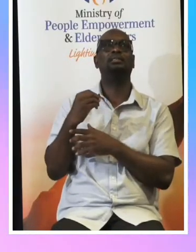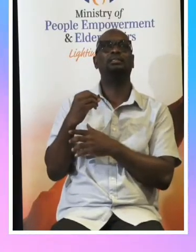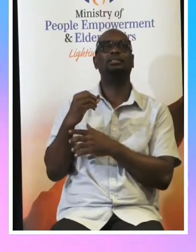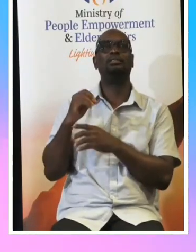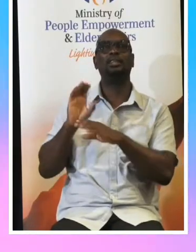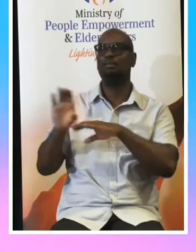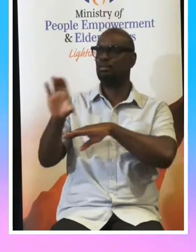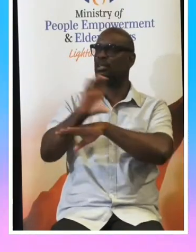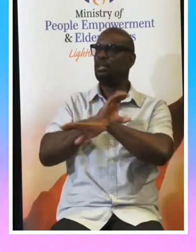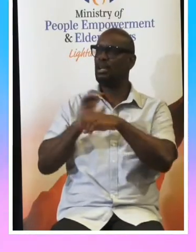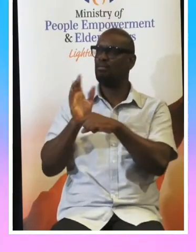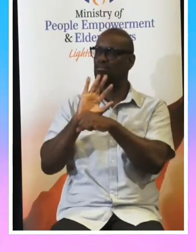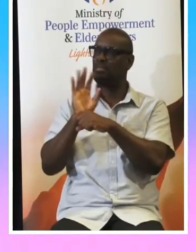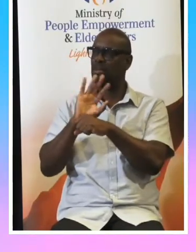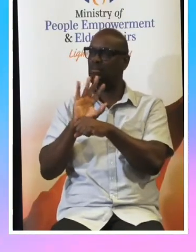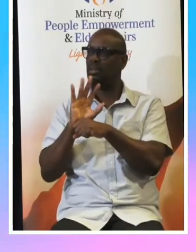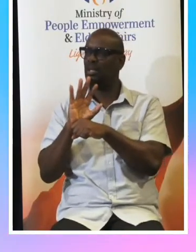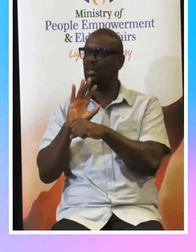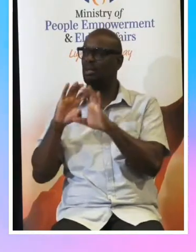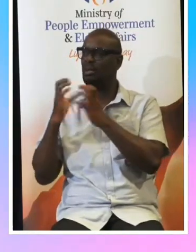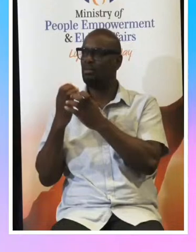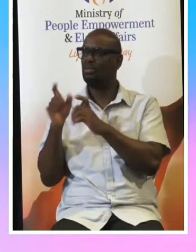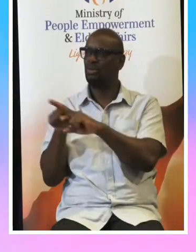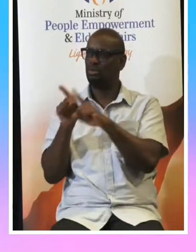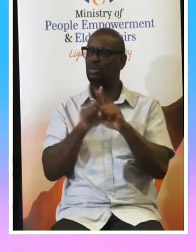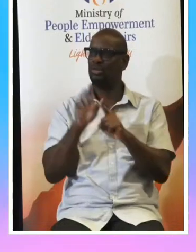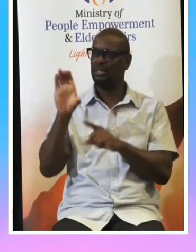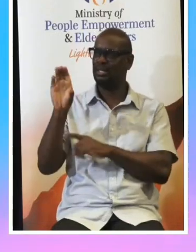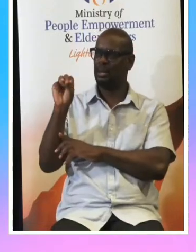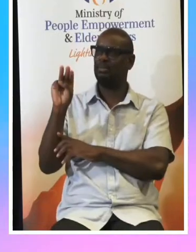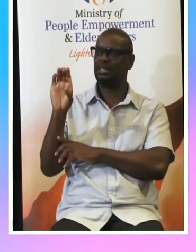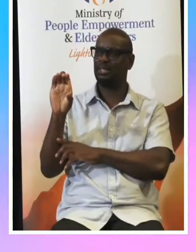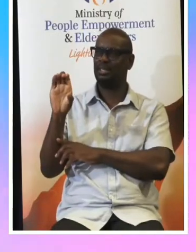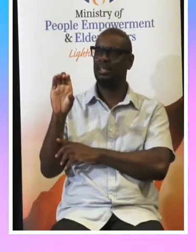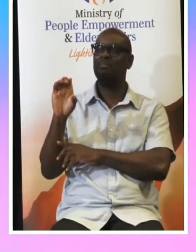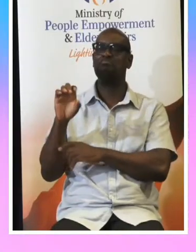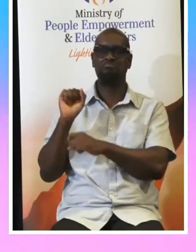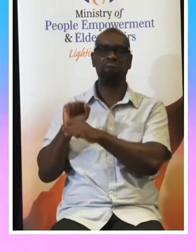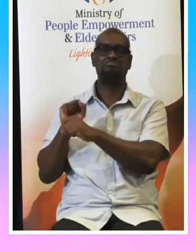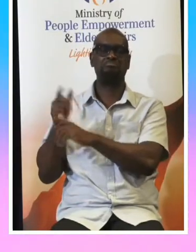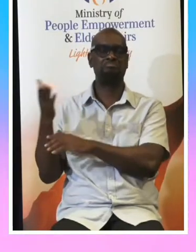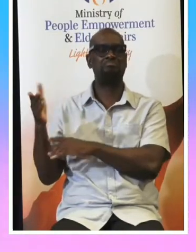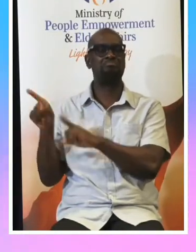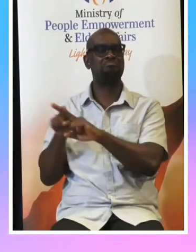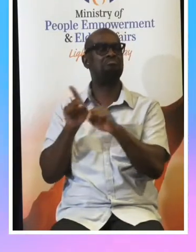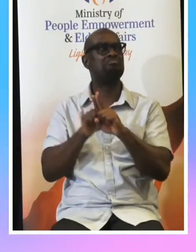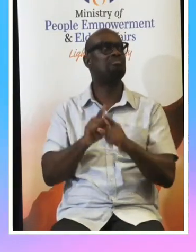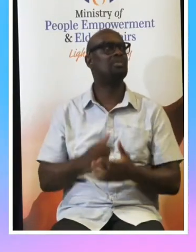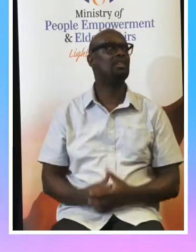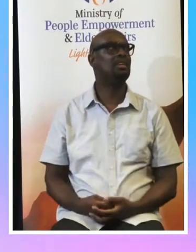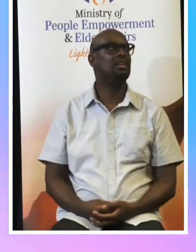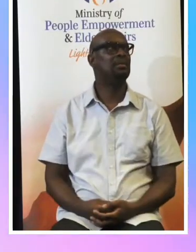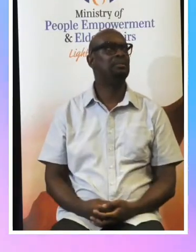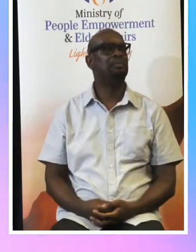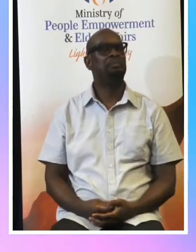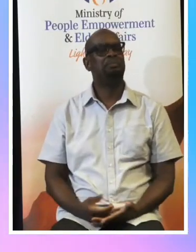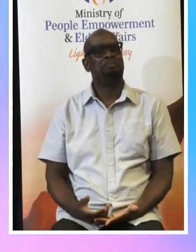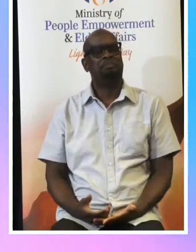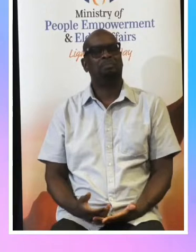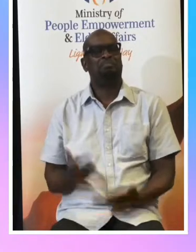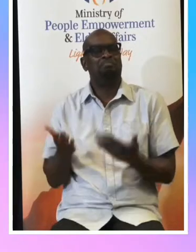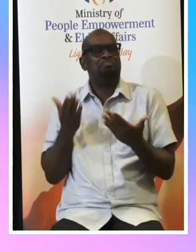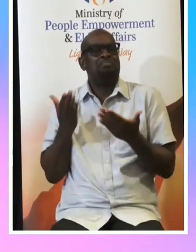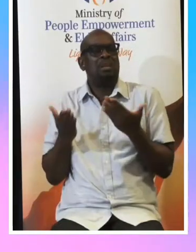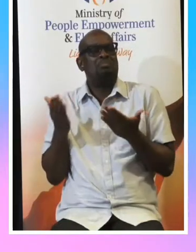Media Corporation as an intern as well. And you may wonder how Andreli was able